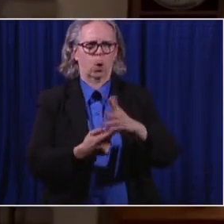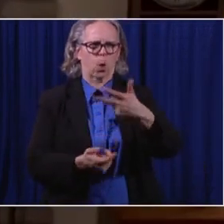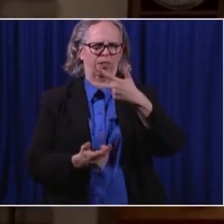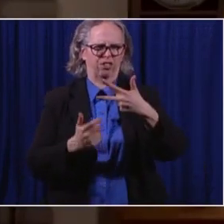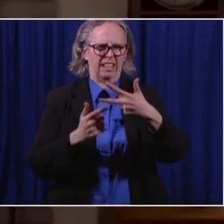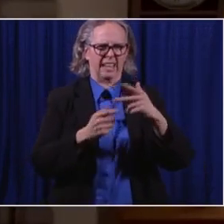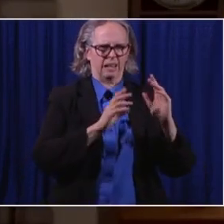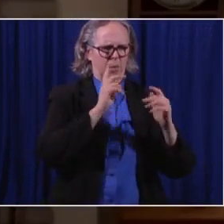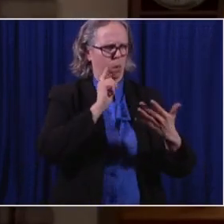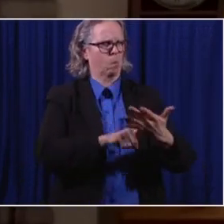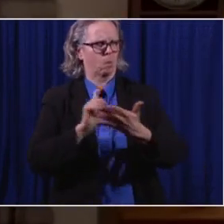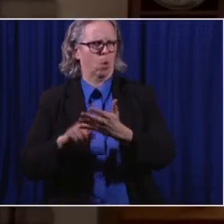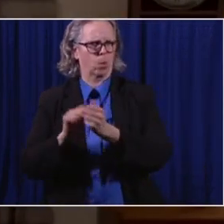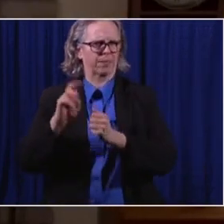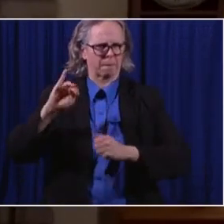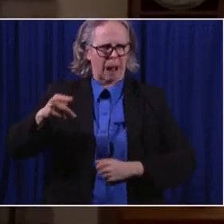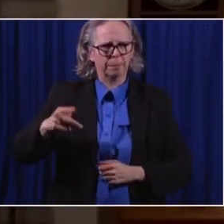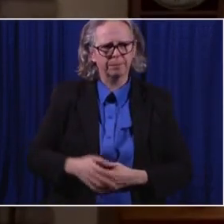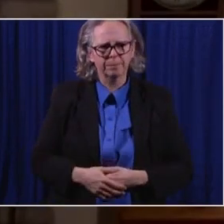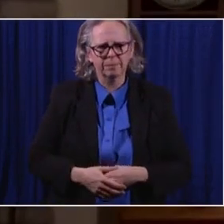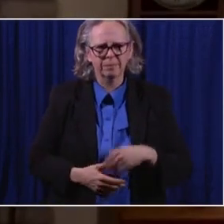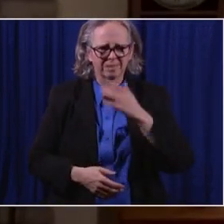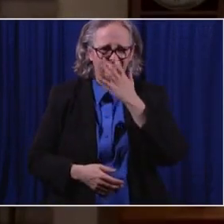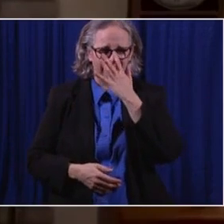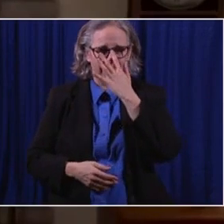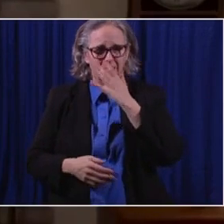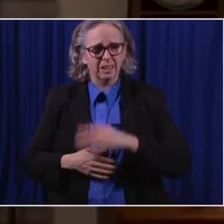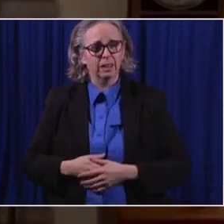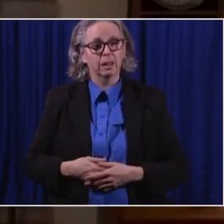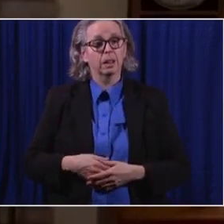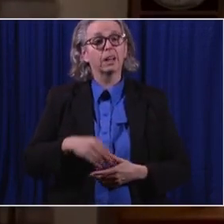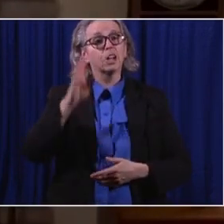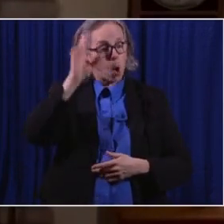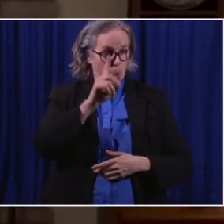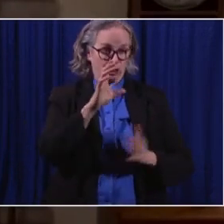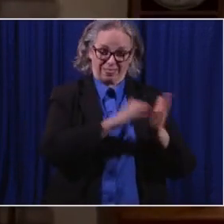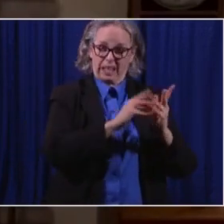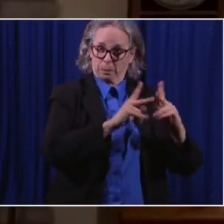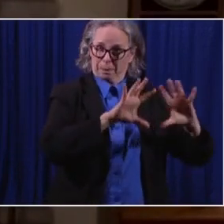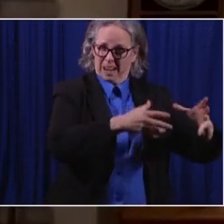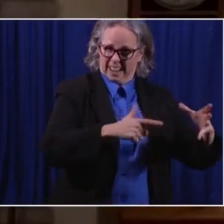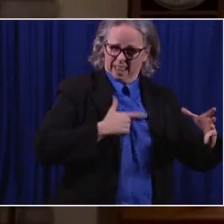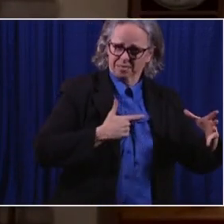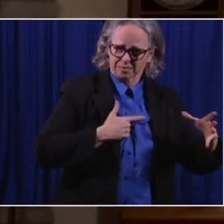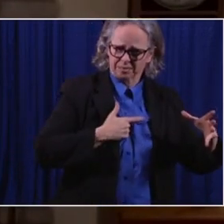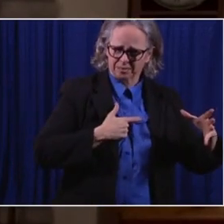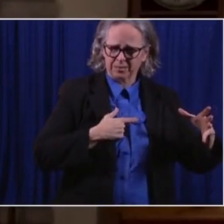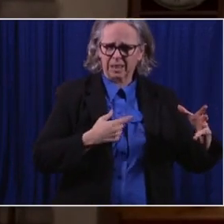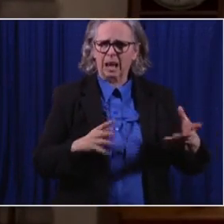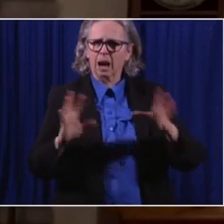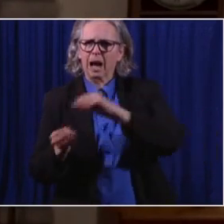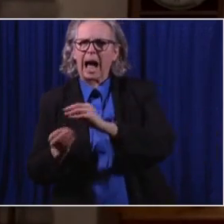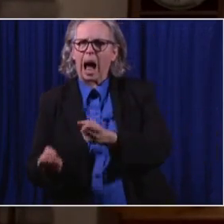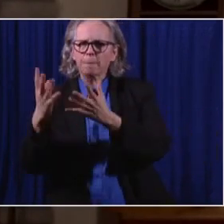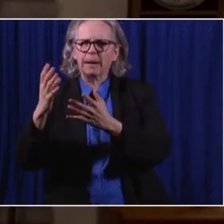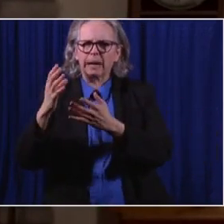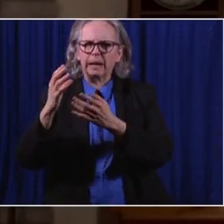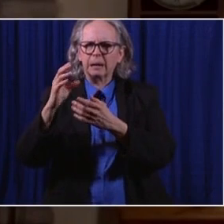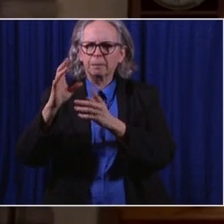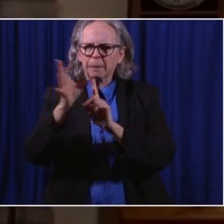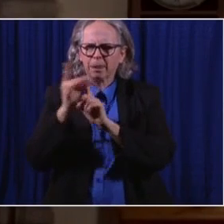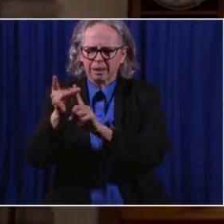just showed you, which is the number of cases per 100,000 in the last 2 weeks. How much spread is there in